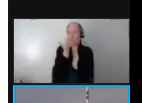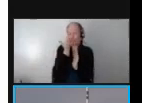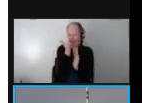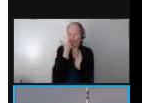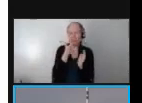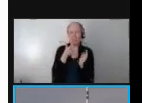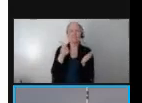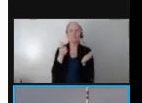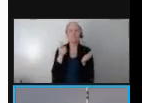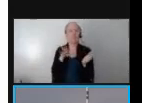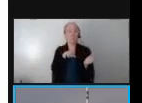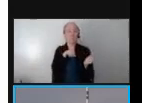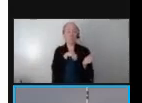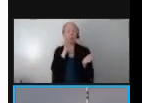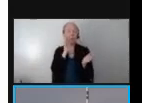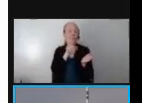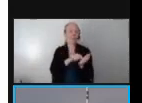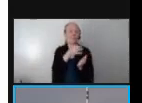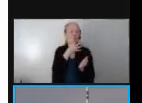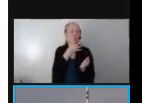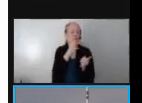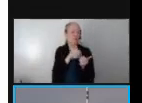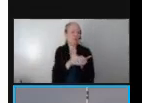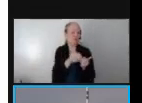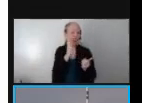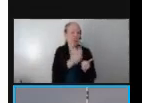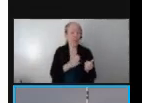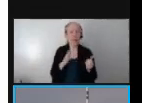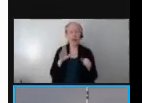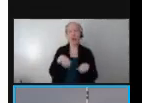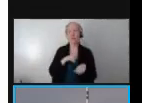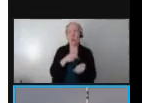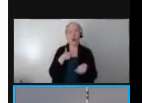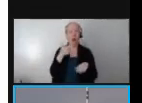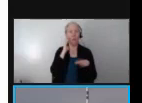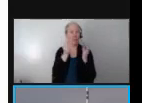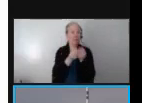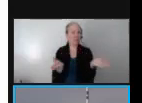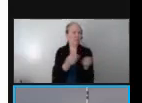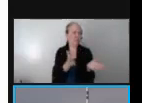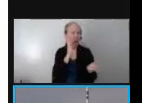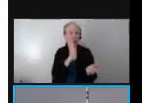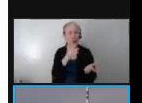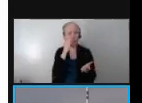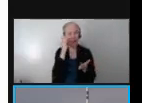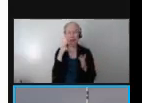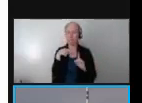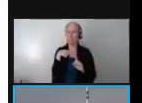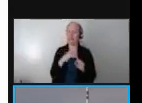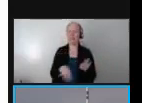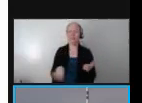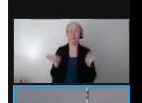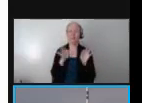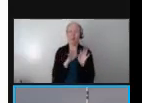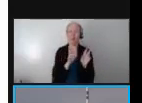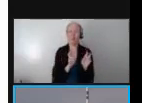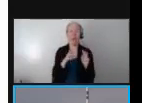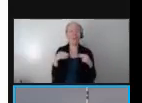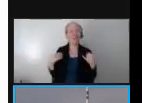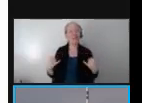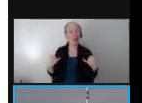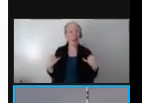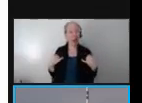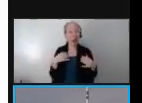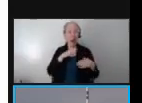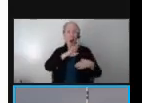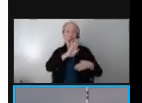so I'm looking forward to sharing it with people because this is very, very important. And in this era of burgeoning commercial